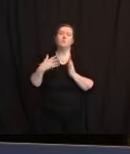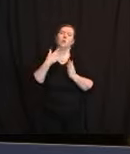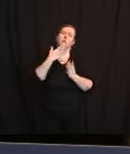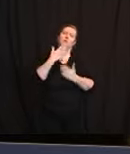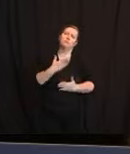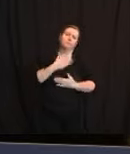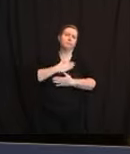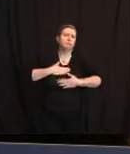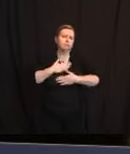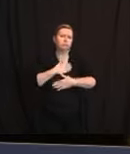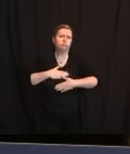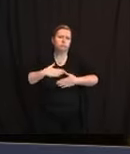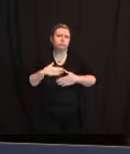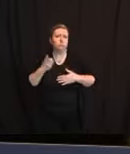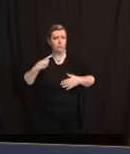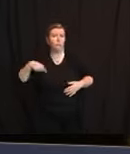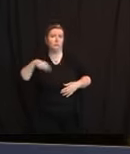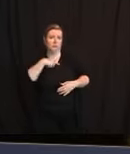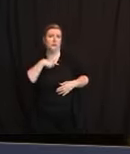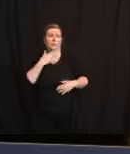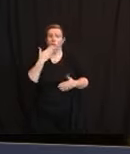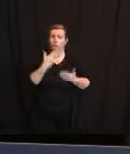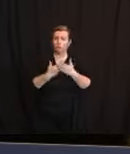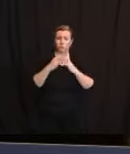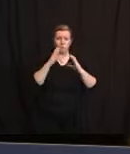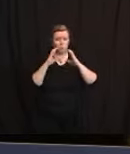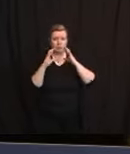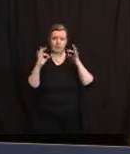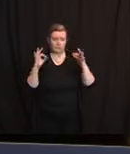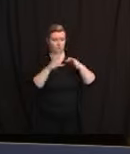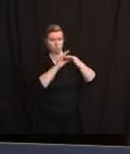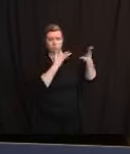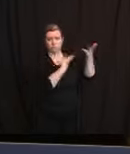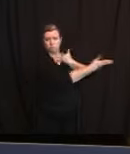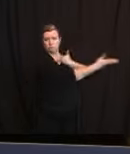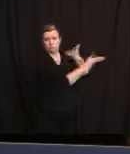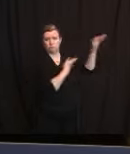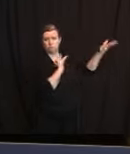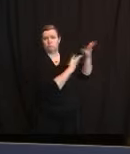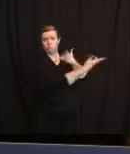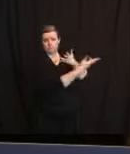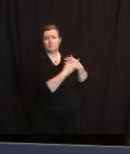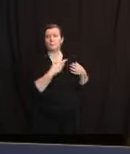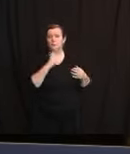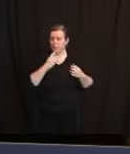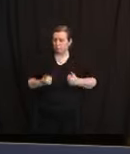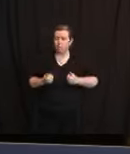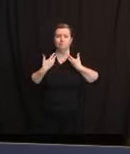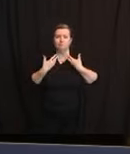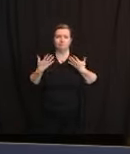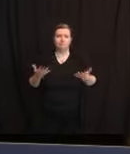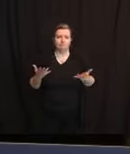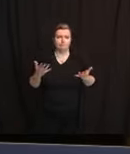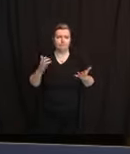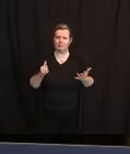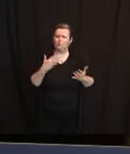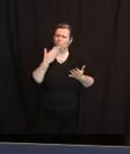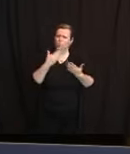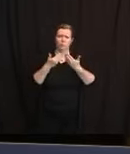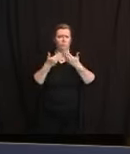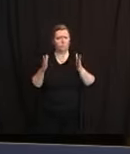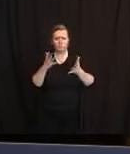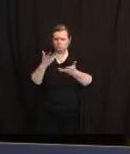of communication between us and the governor is the way we're having it, and it's the way it should be,